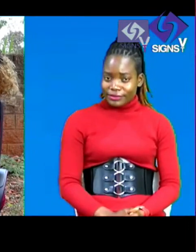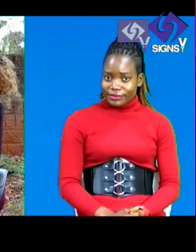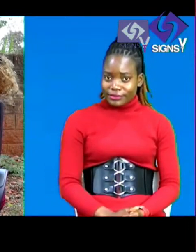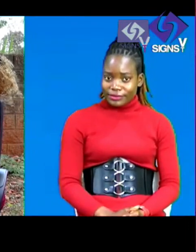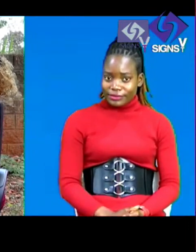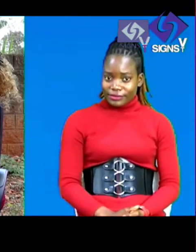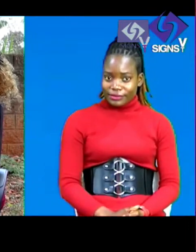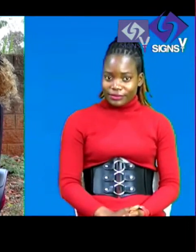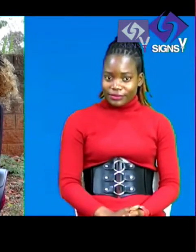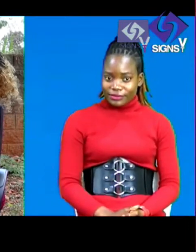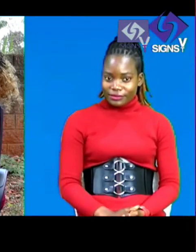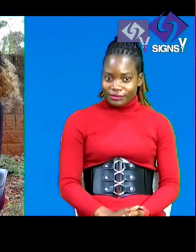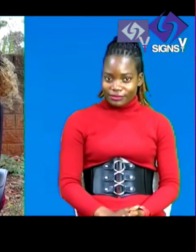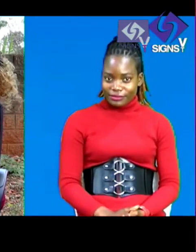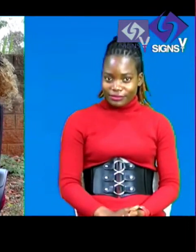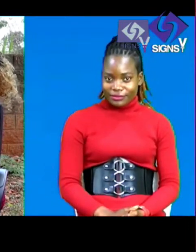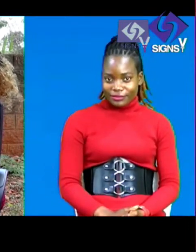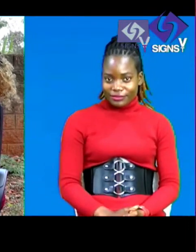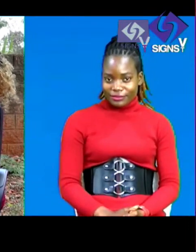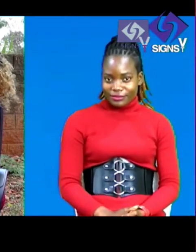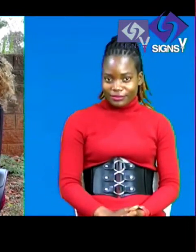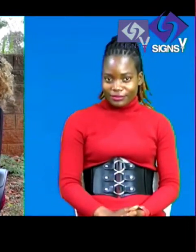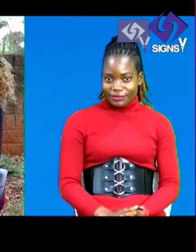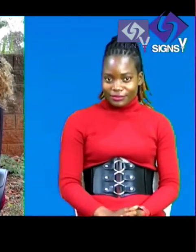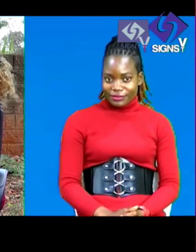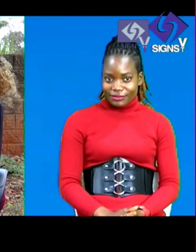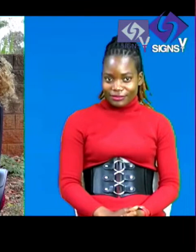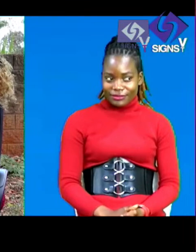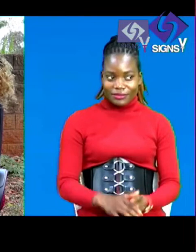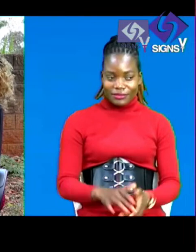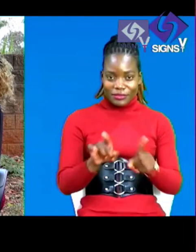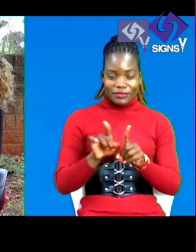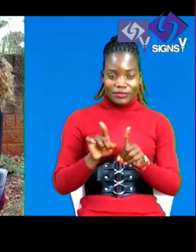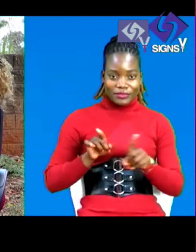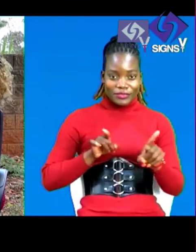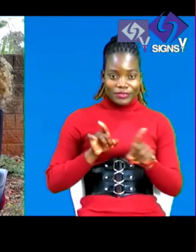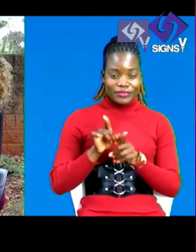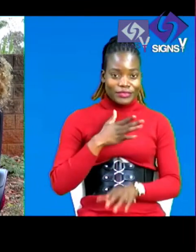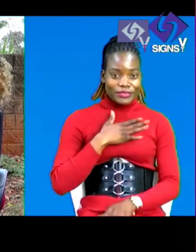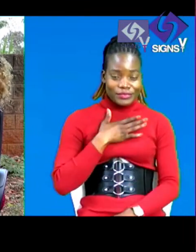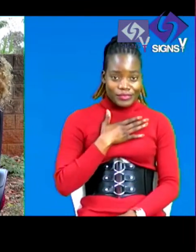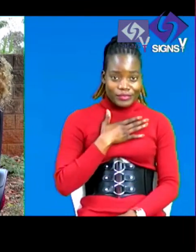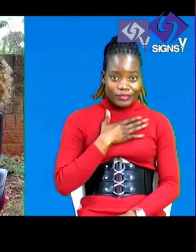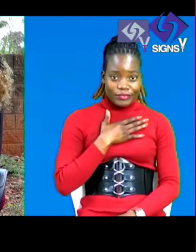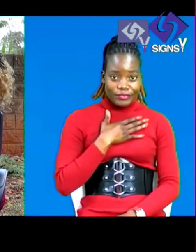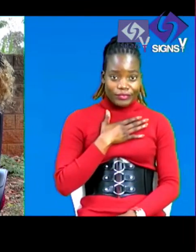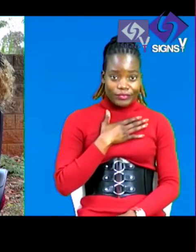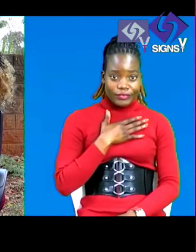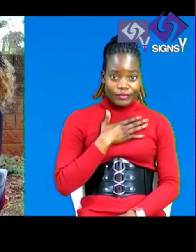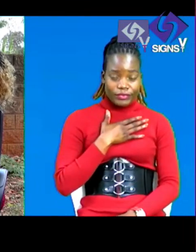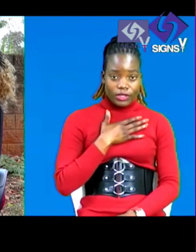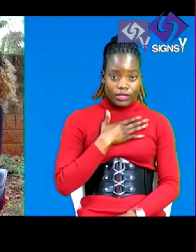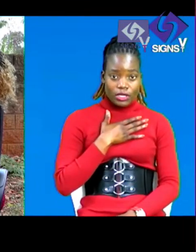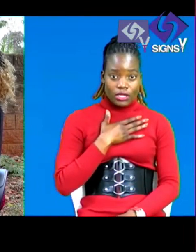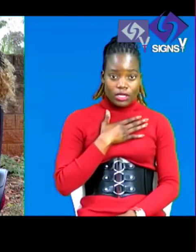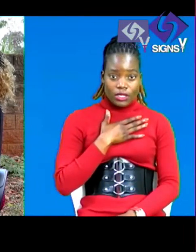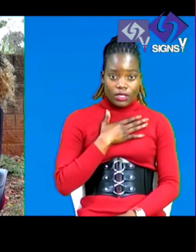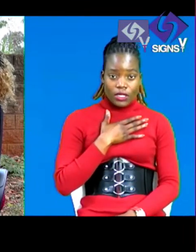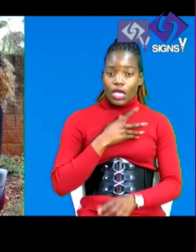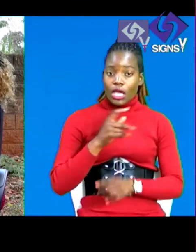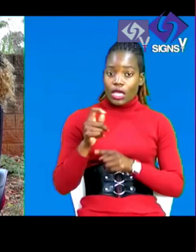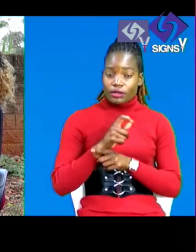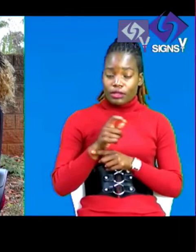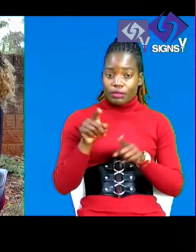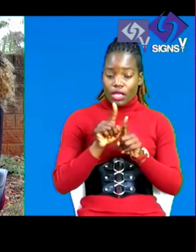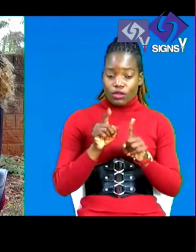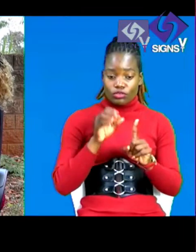I dress myself. Oh. And also my sister, my firstborn sister, trains me and